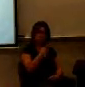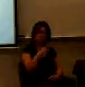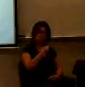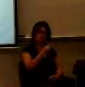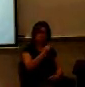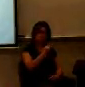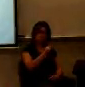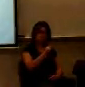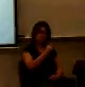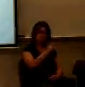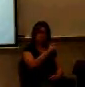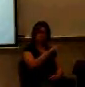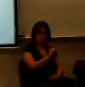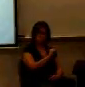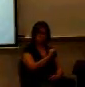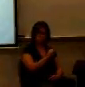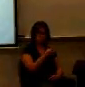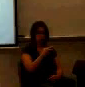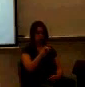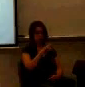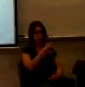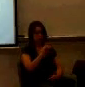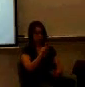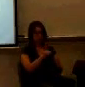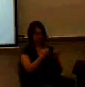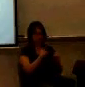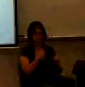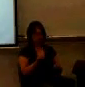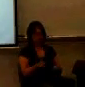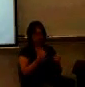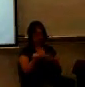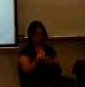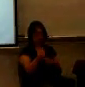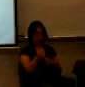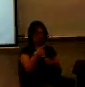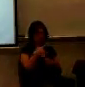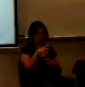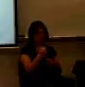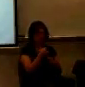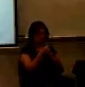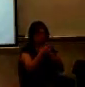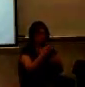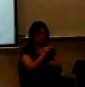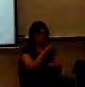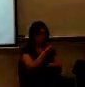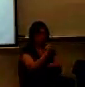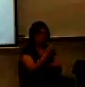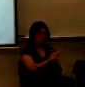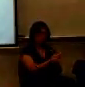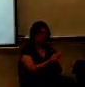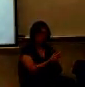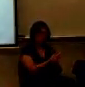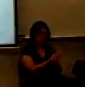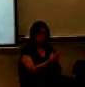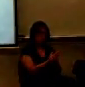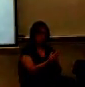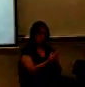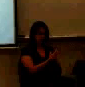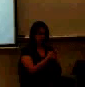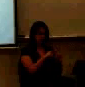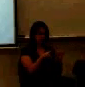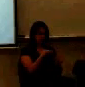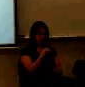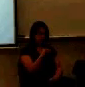hepatotoxins, microcystin. There's a number of other species that cause neurotoxic effects.